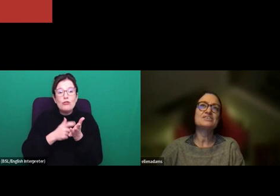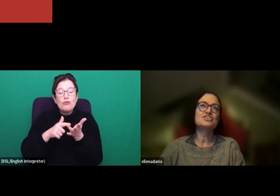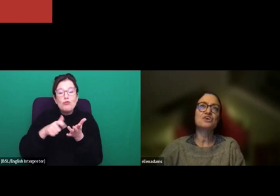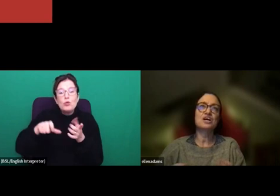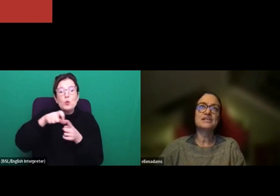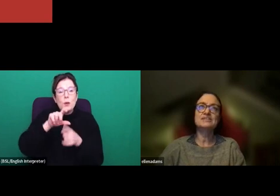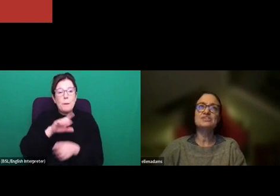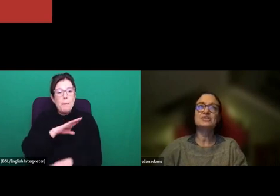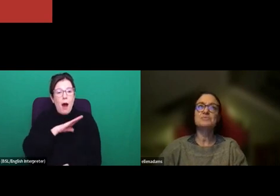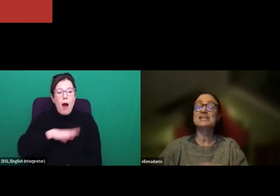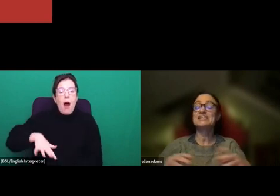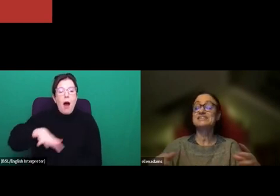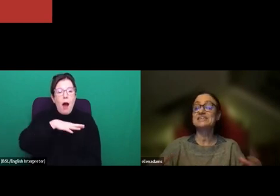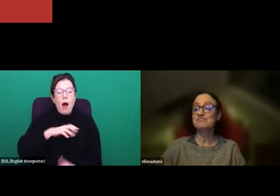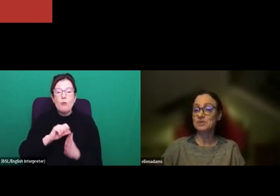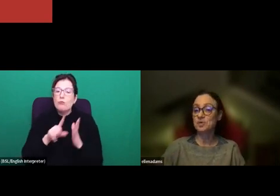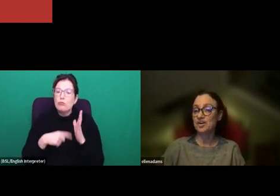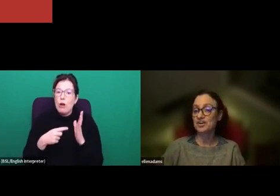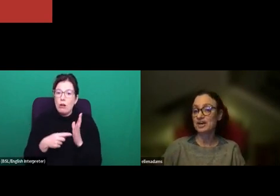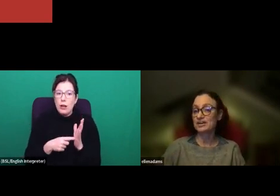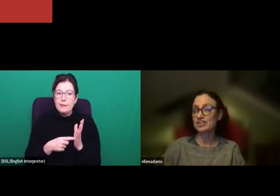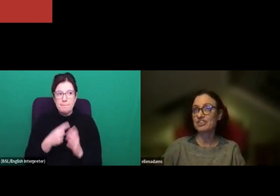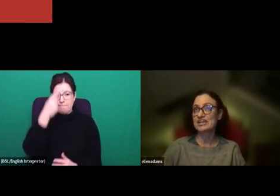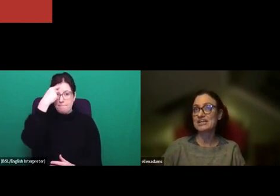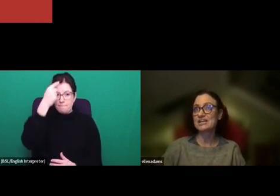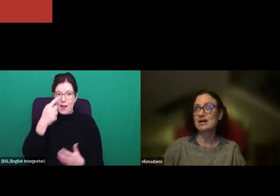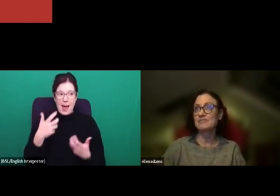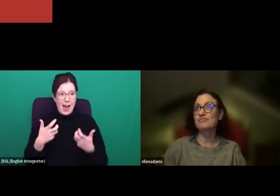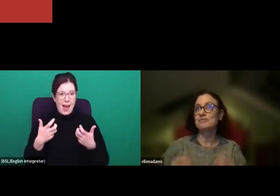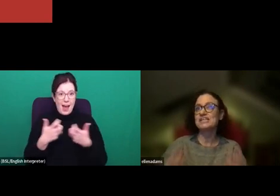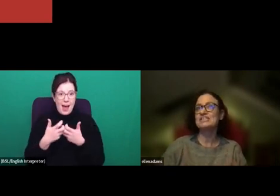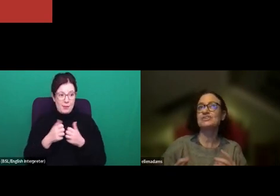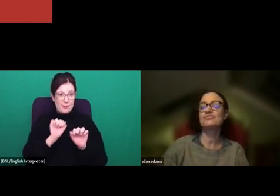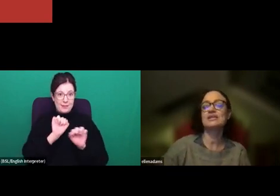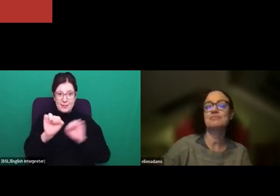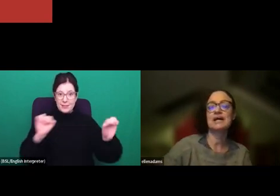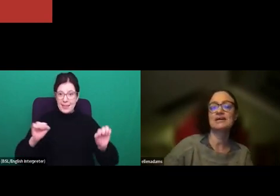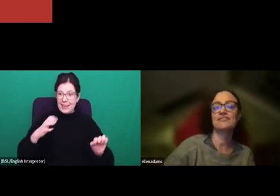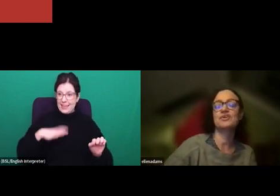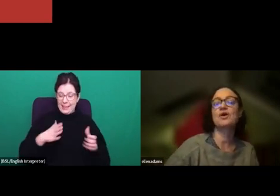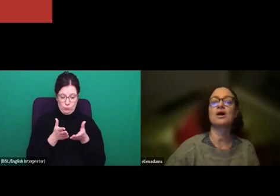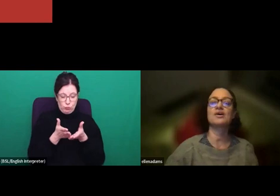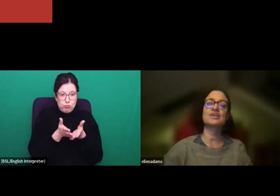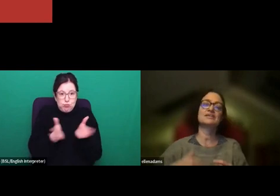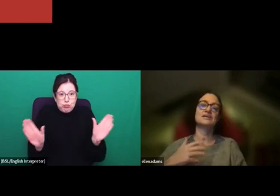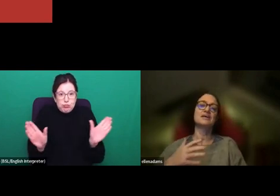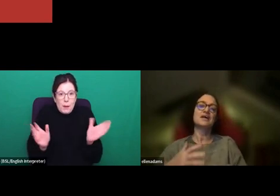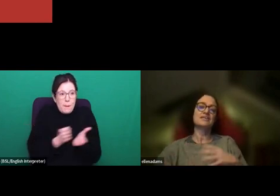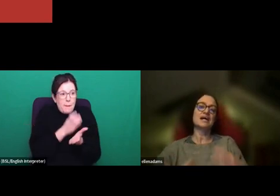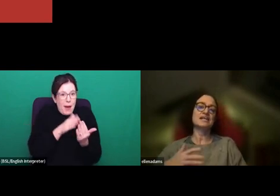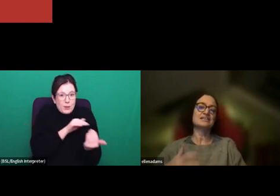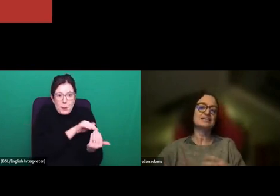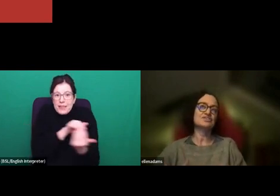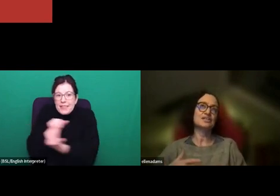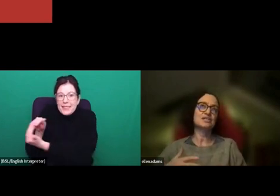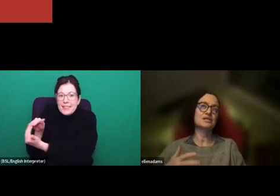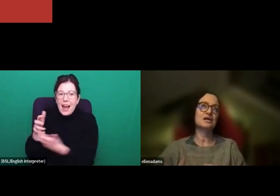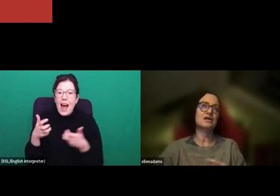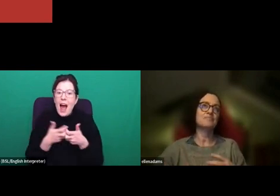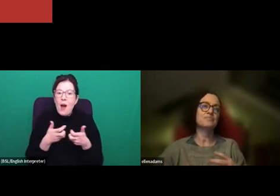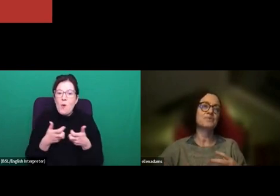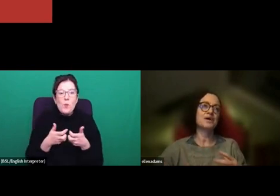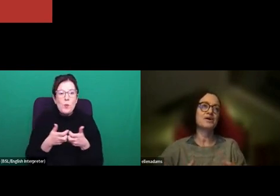project, it's trying to please everyone. And I think from initial feedback I've got, I think that's